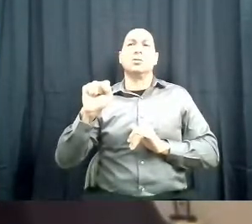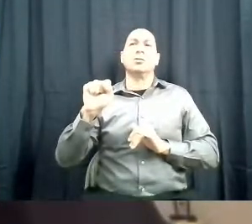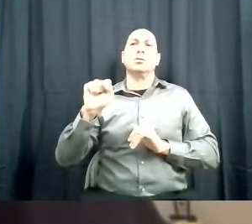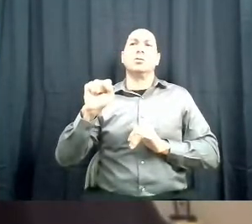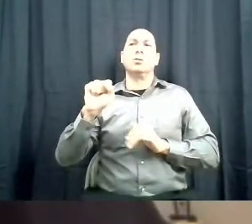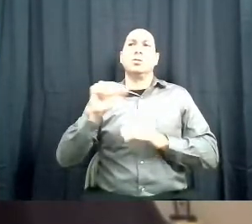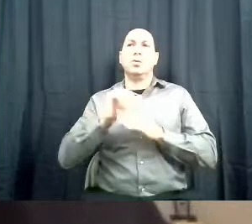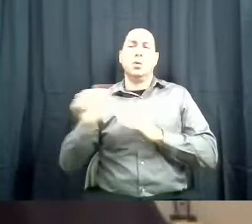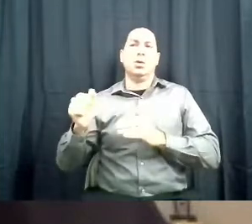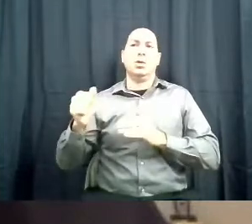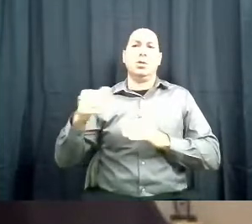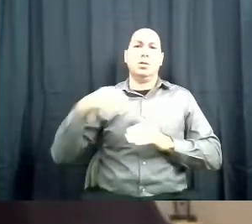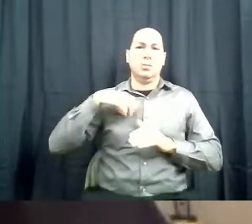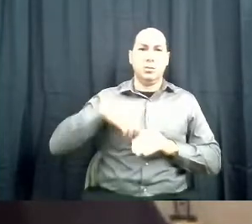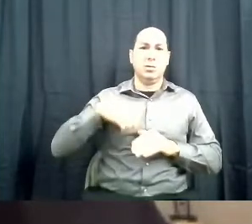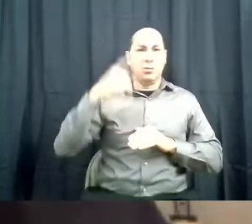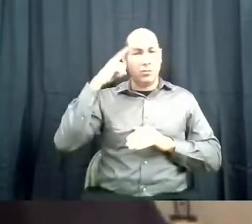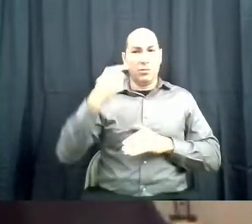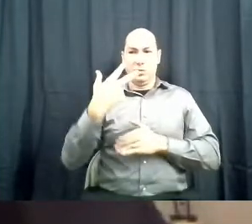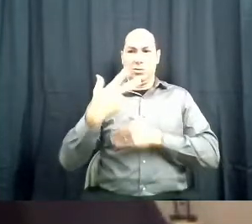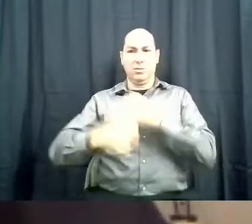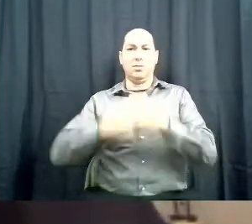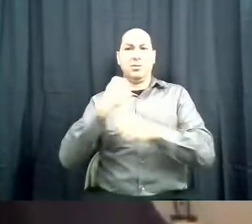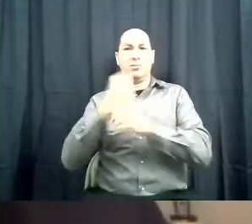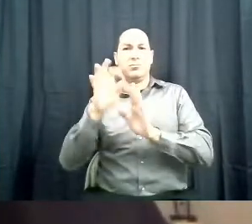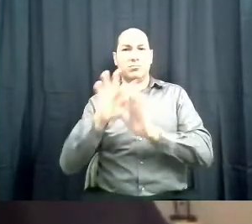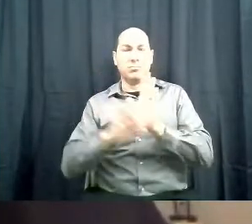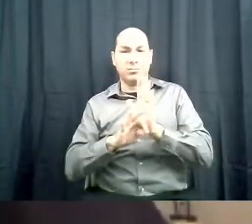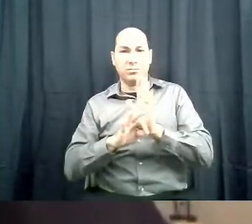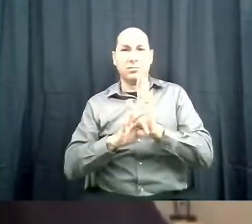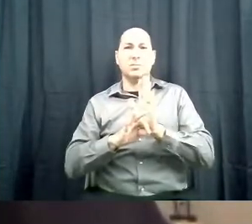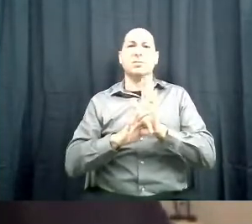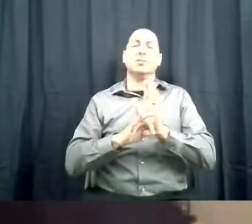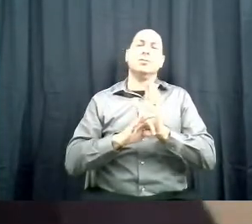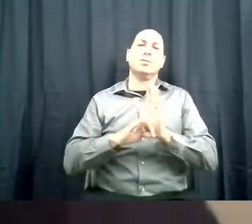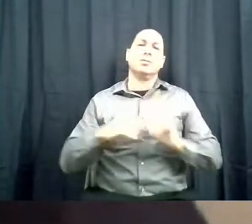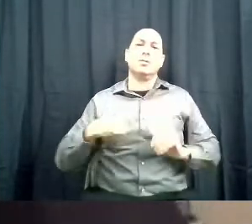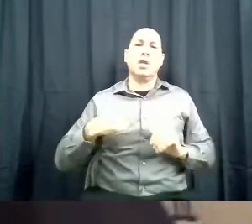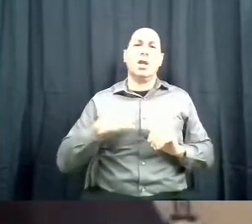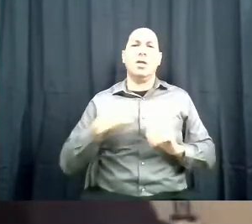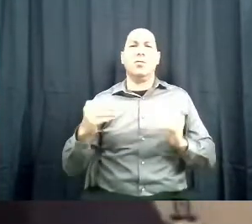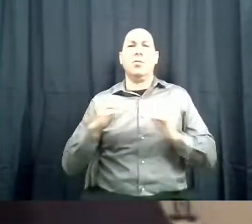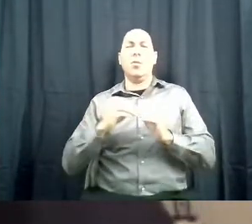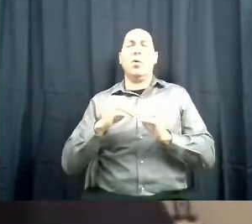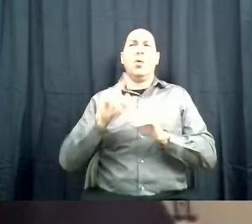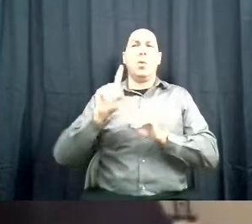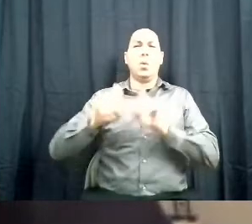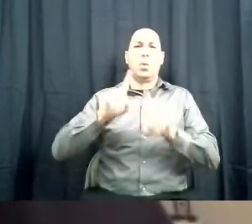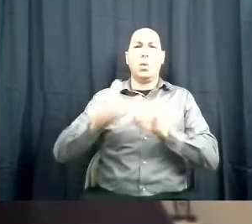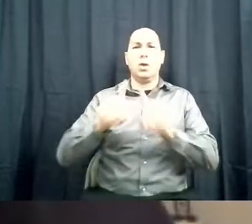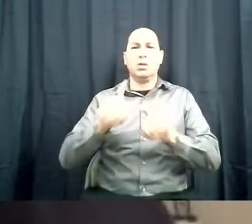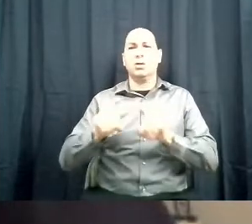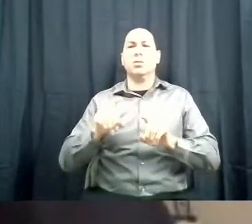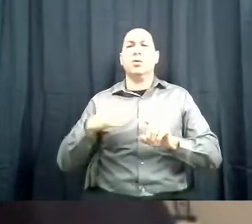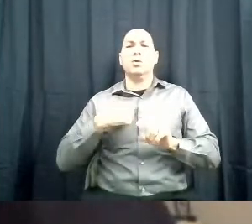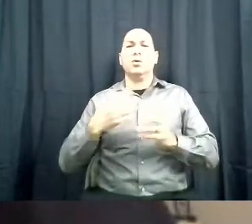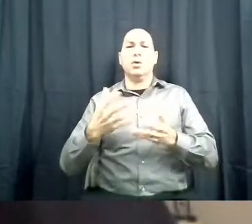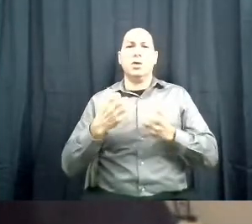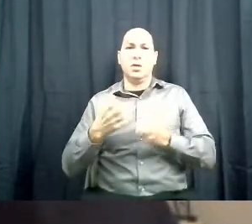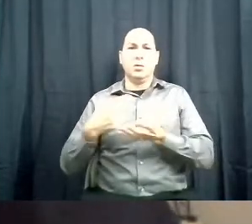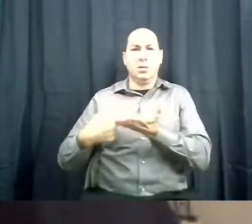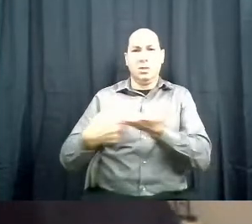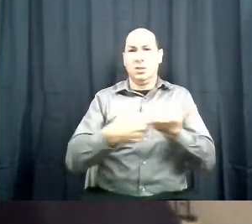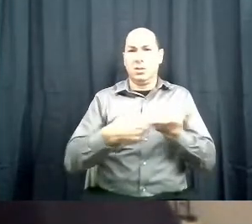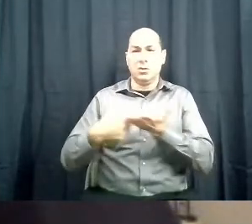so, you know, I've got a couple more questions, but just I'd like to discuss Medicaid for a minute